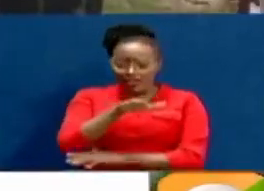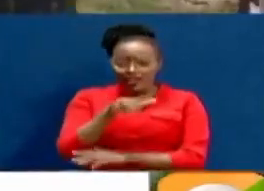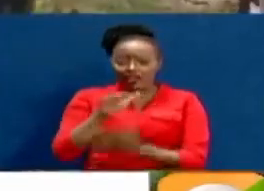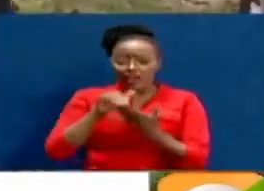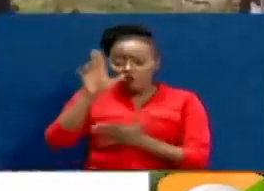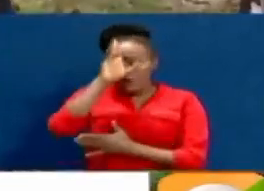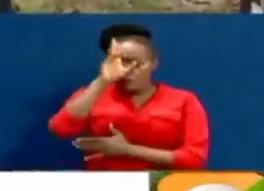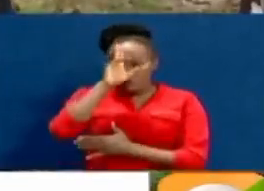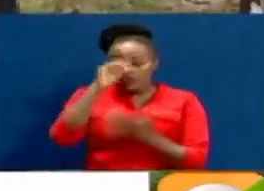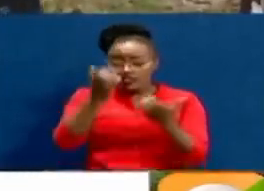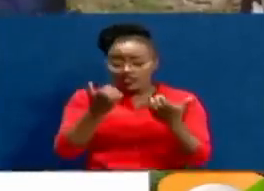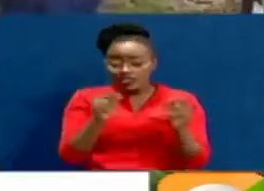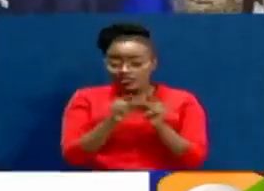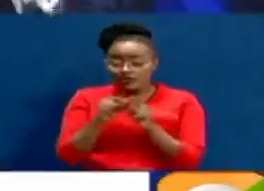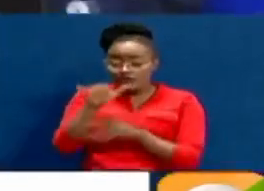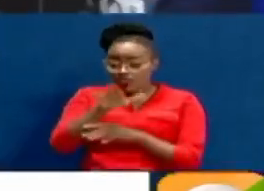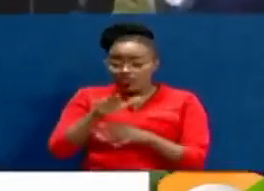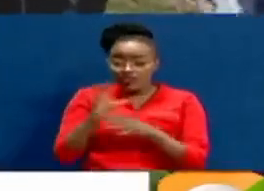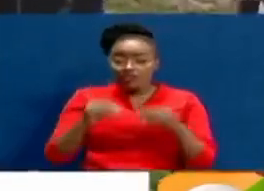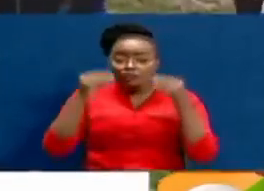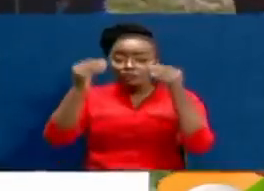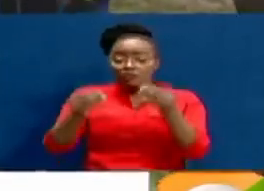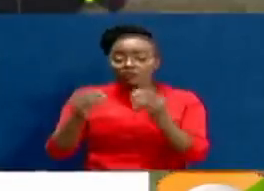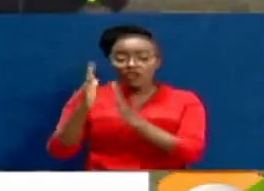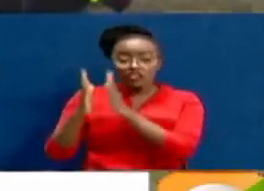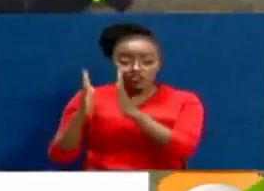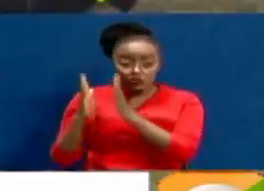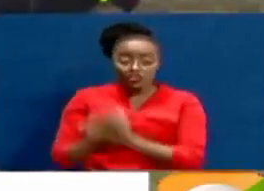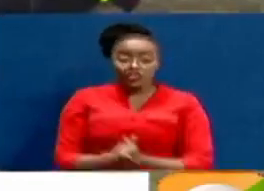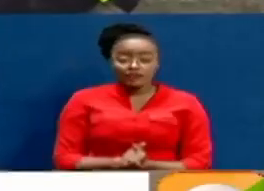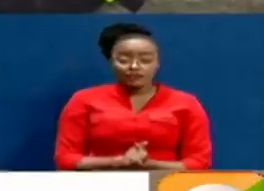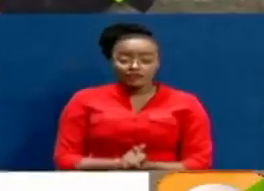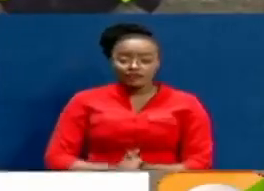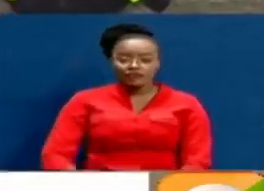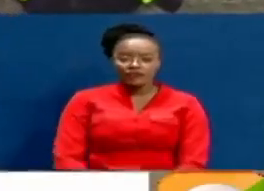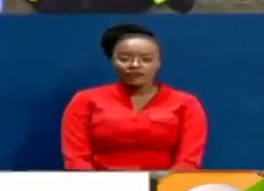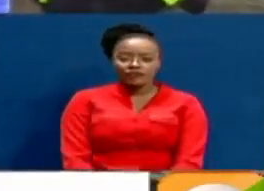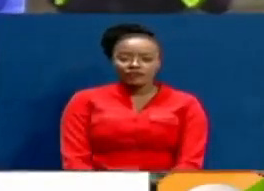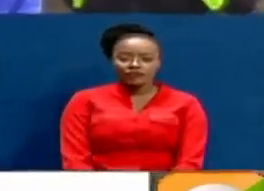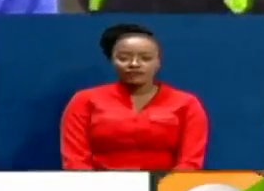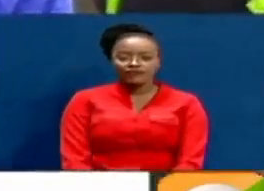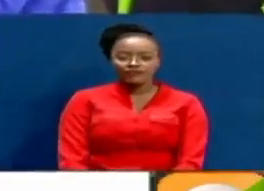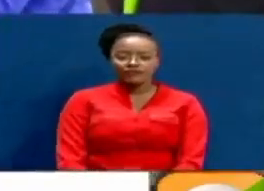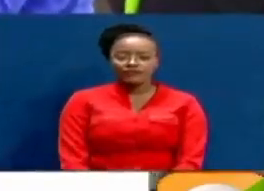more police officers to patrol the area and provide security. Nimrod Taabu, Citizen TV.